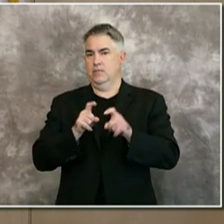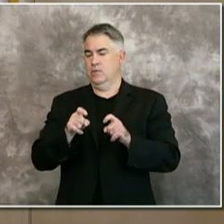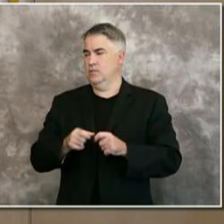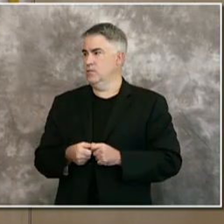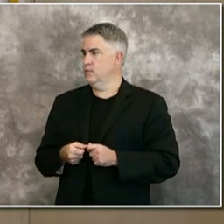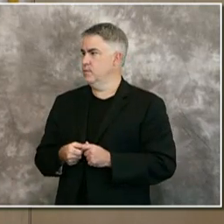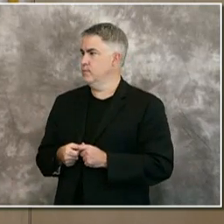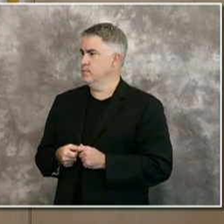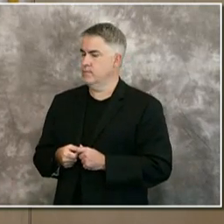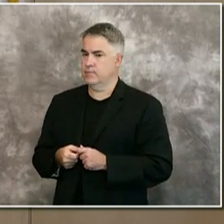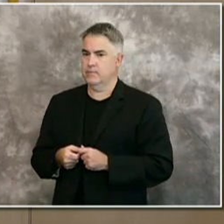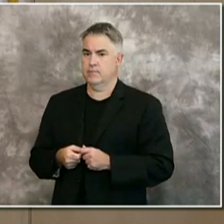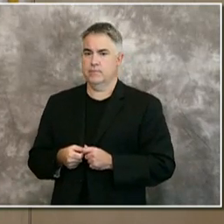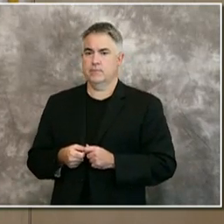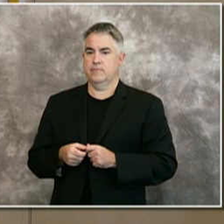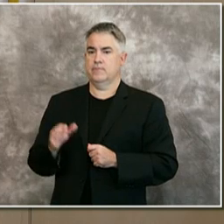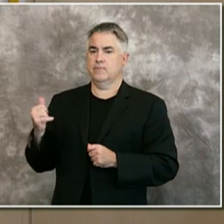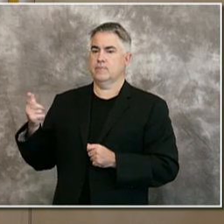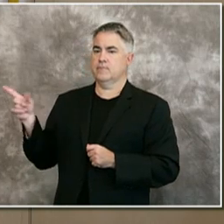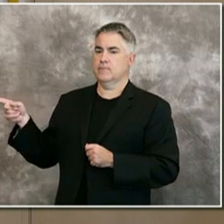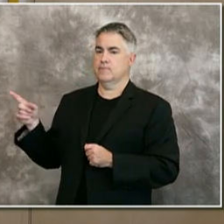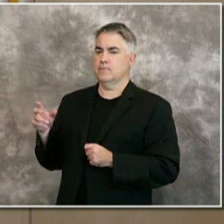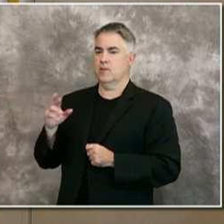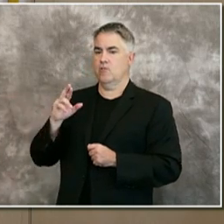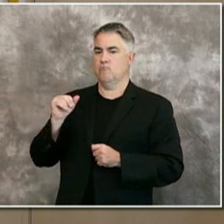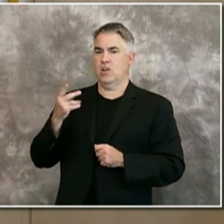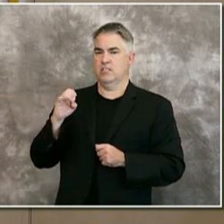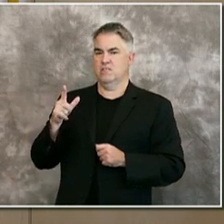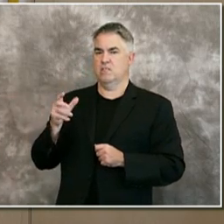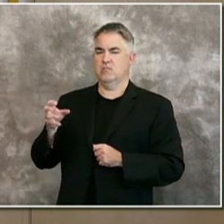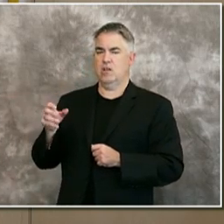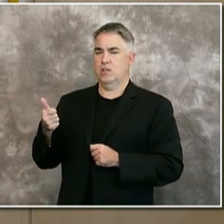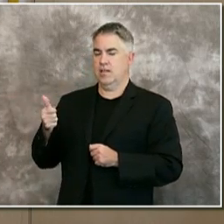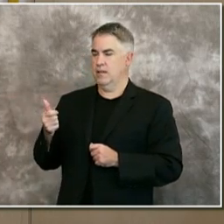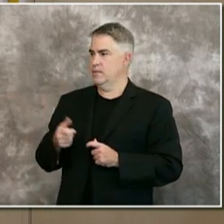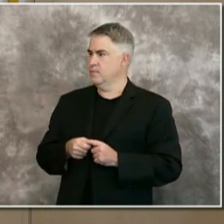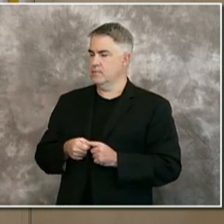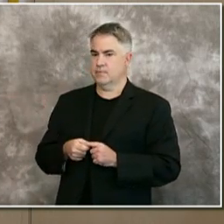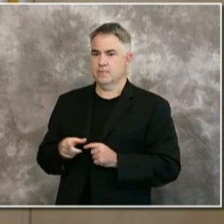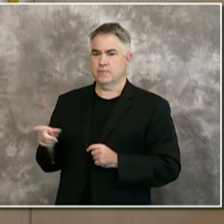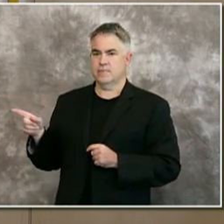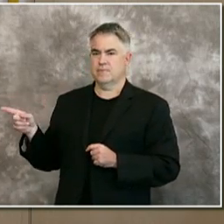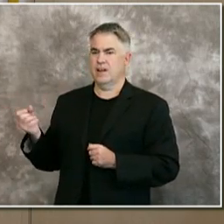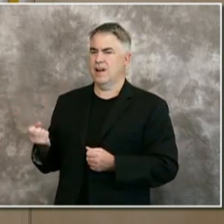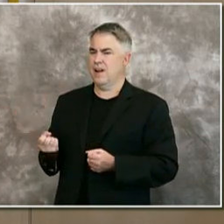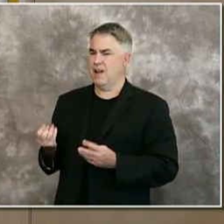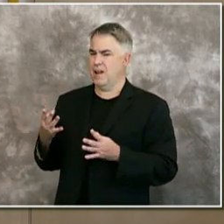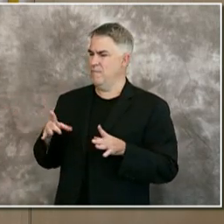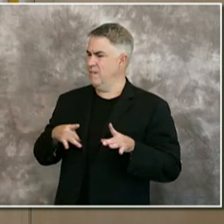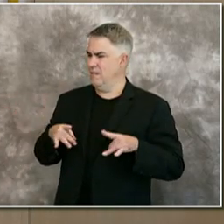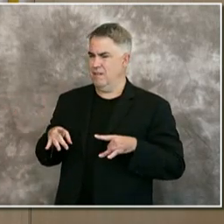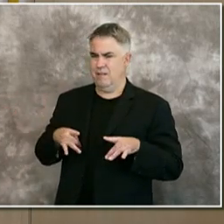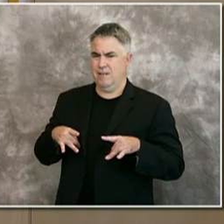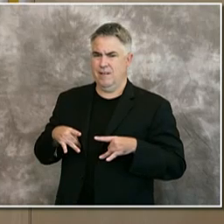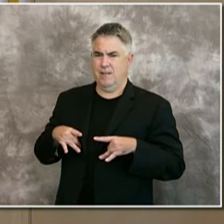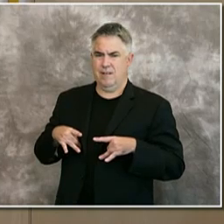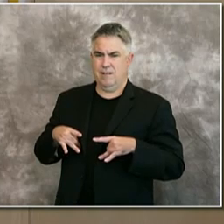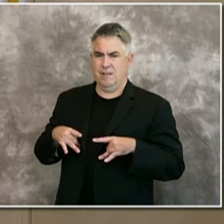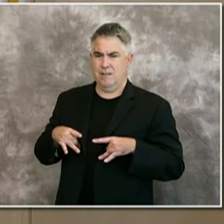This is the first text question from Rachel with 10 News. Can you say how many of the people who tested positive were